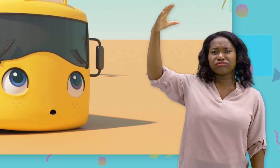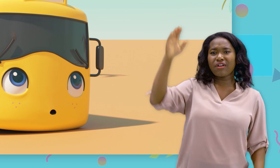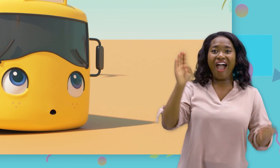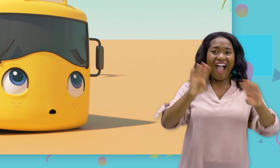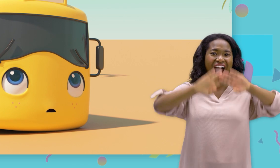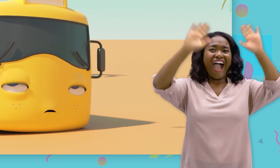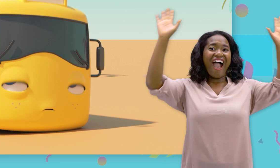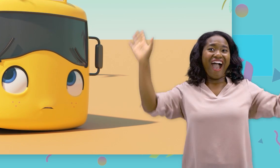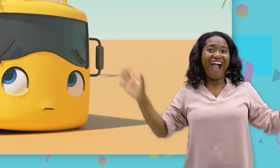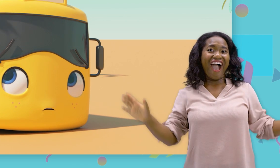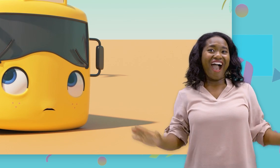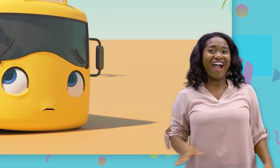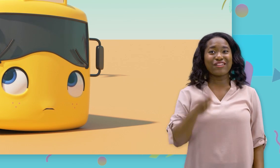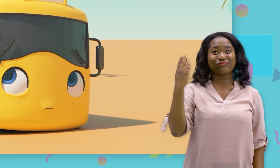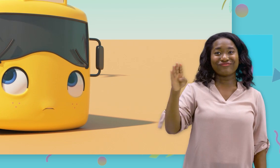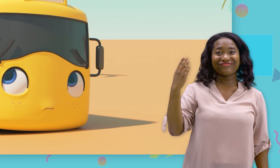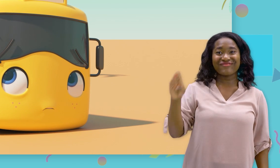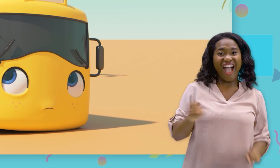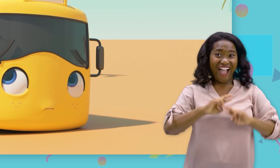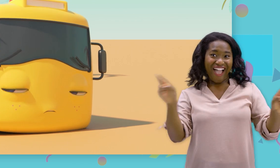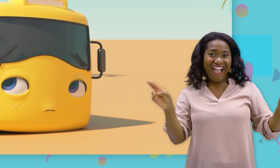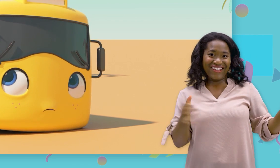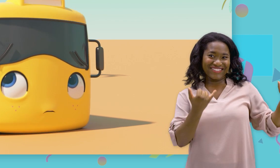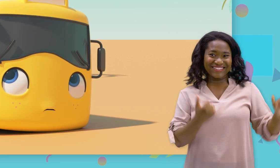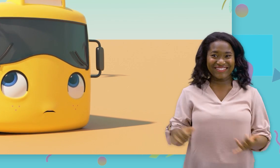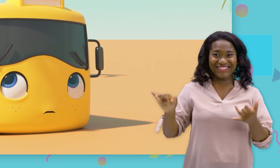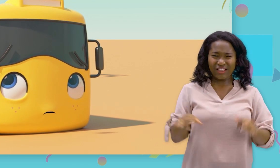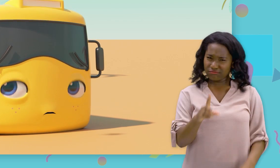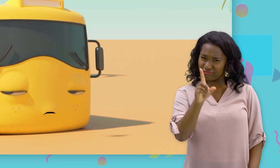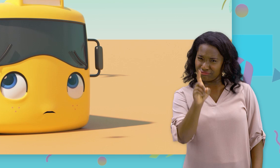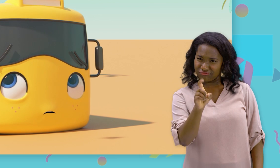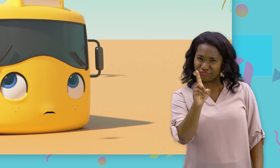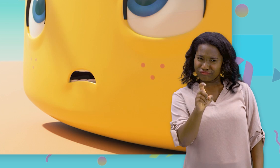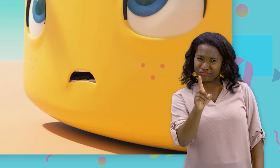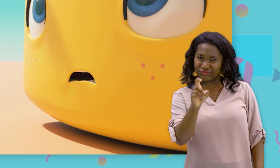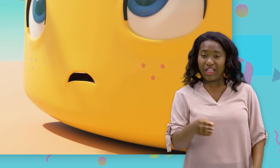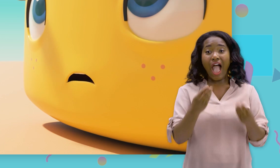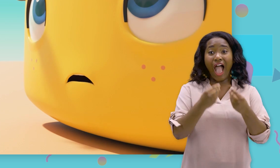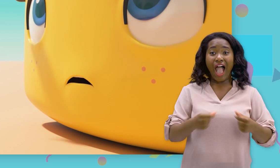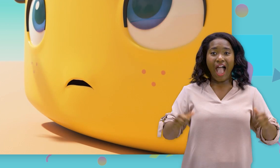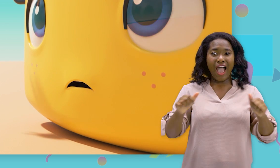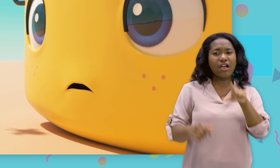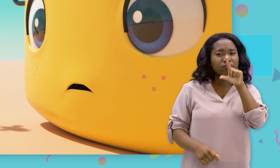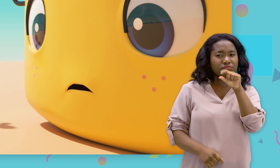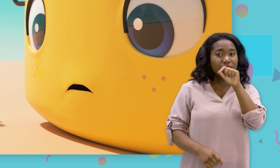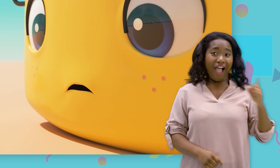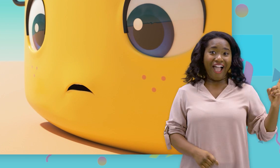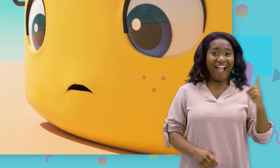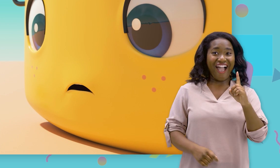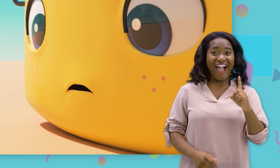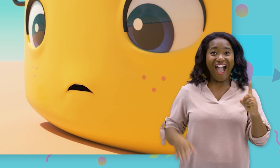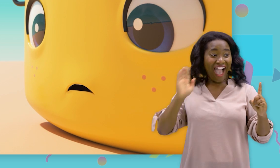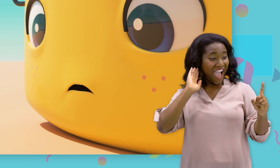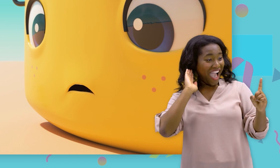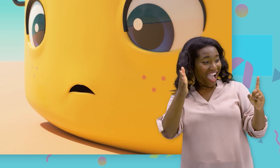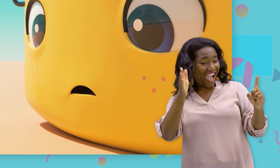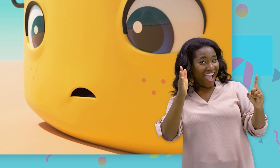shining, the sky is blue. I'm ready to play. How about you, Sandy Seagull?